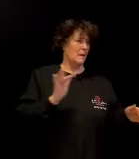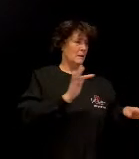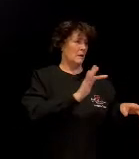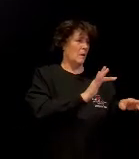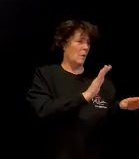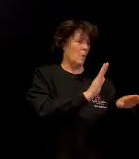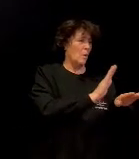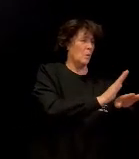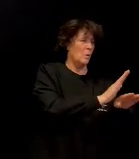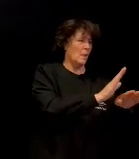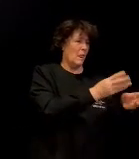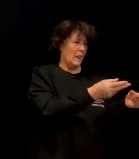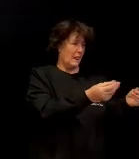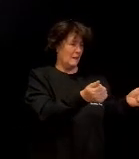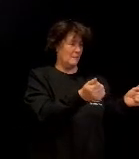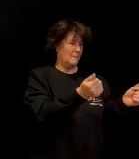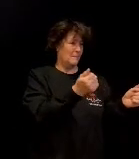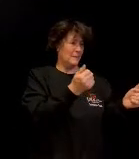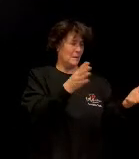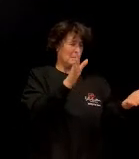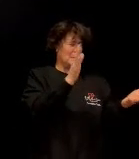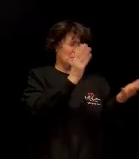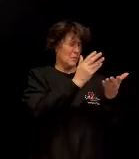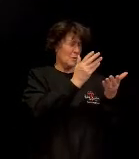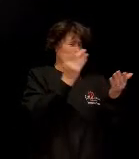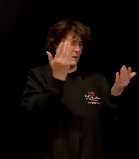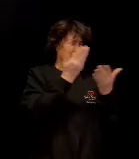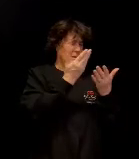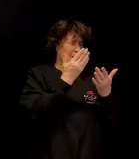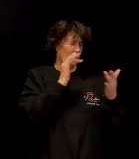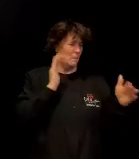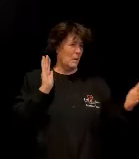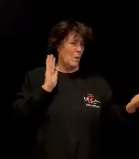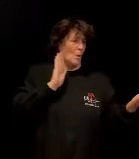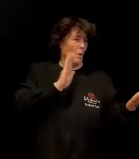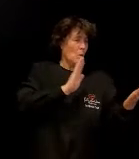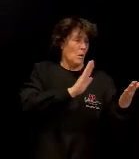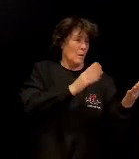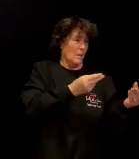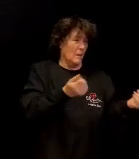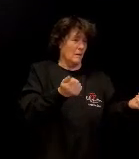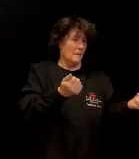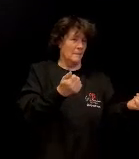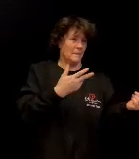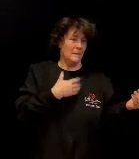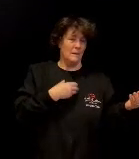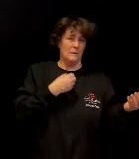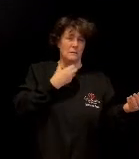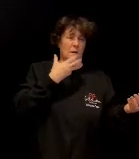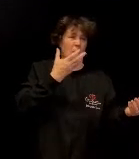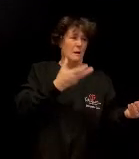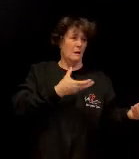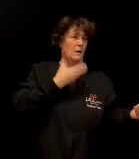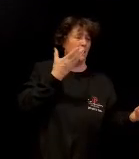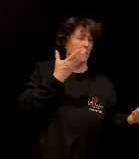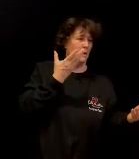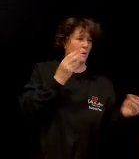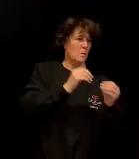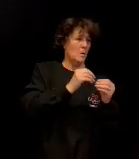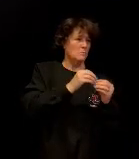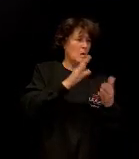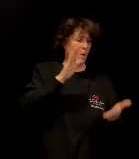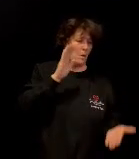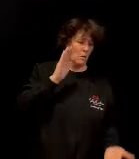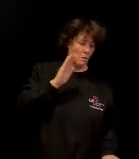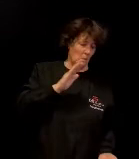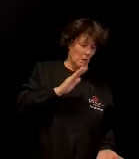It had been dark for days with the storm, and all of a sudden they got close to the land. The Bible says they begin to sound and begin to say, listen, it's getting more shallow and getting